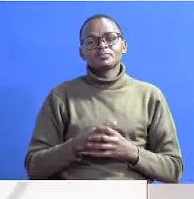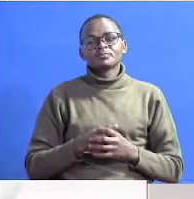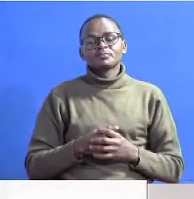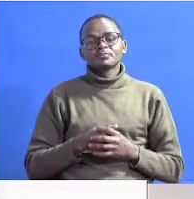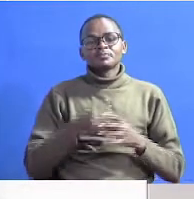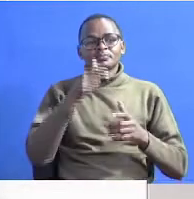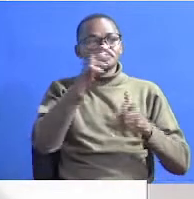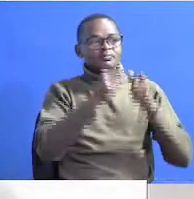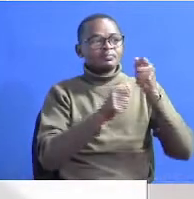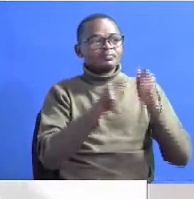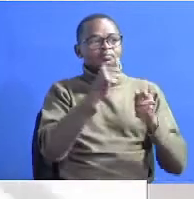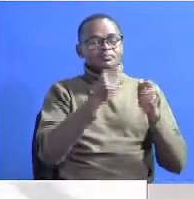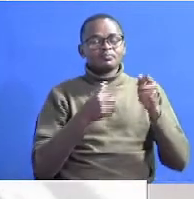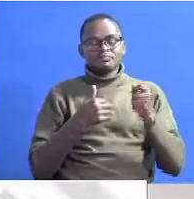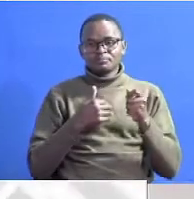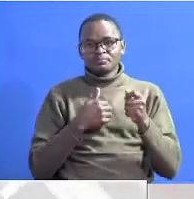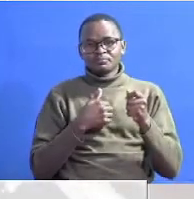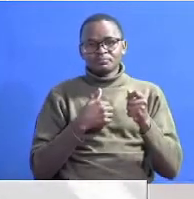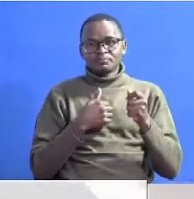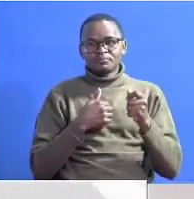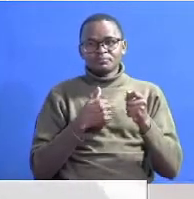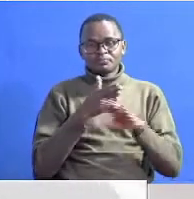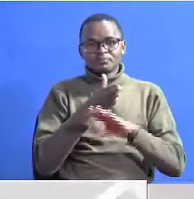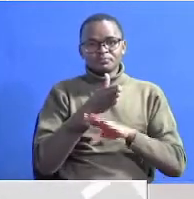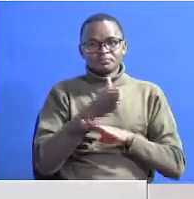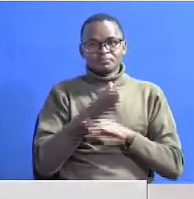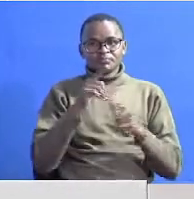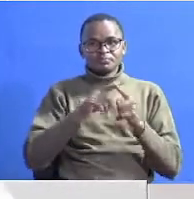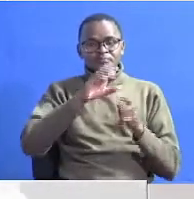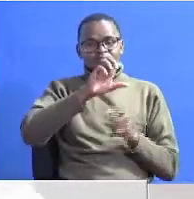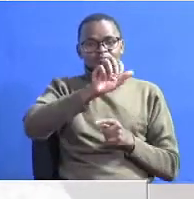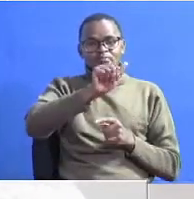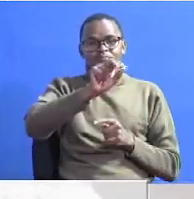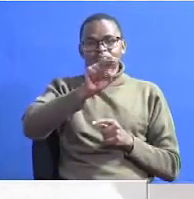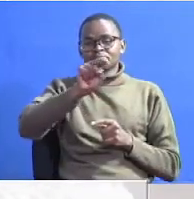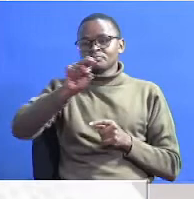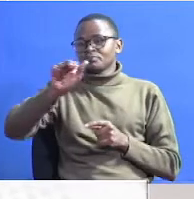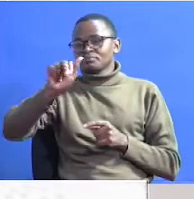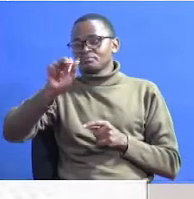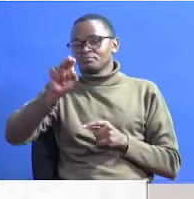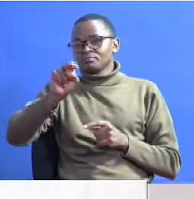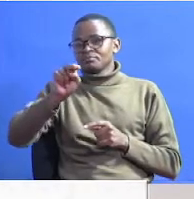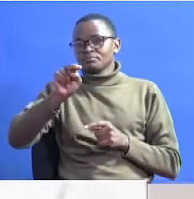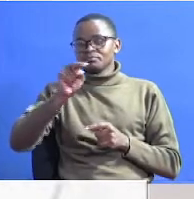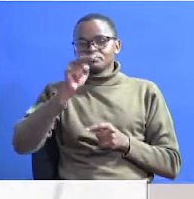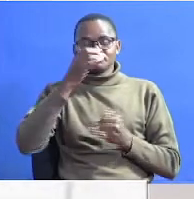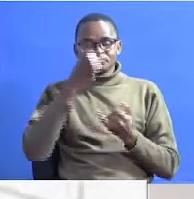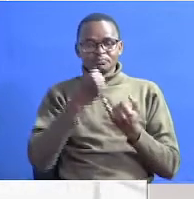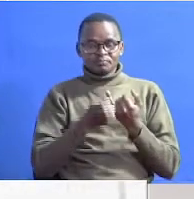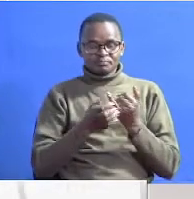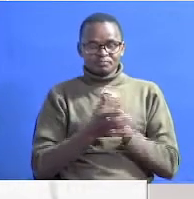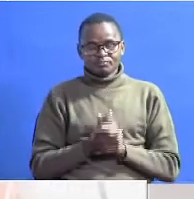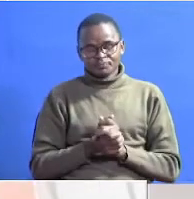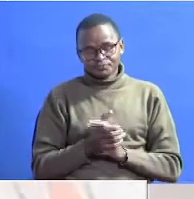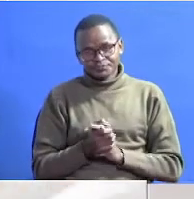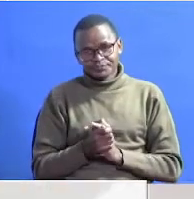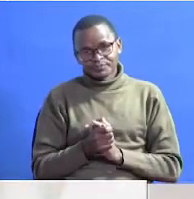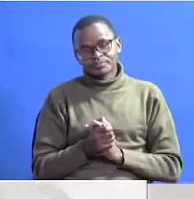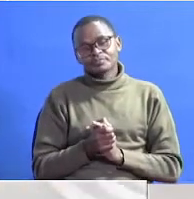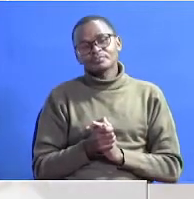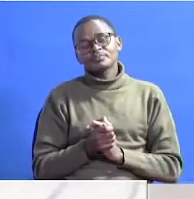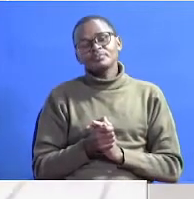and honey. So you say we are tomorrow crossing over to Canaan. Yes. Impressive. Now, maybe as we wind up,